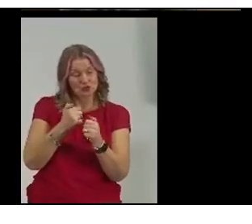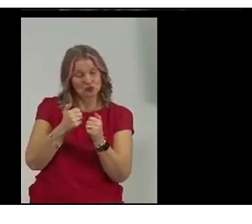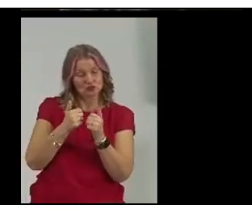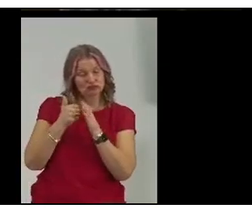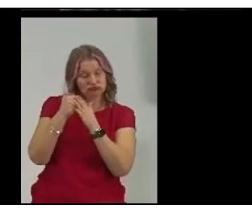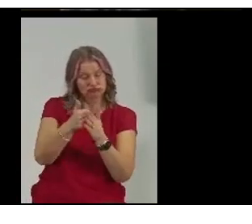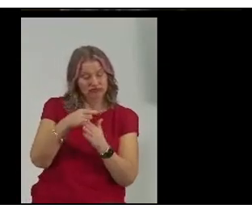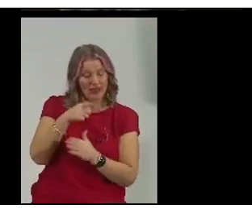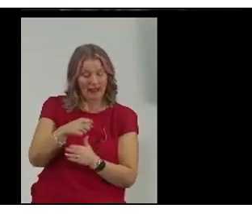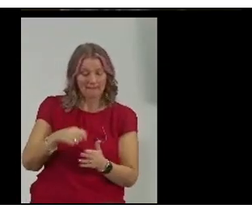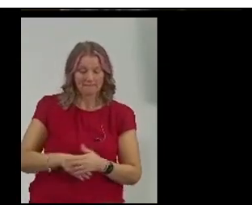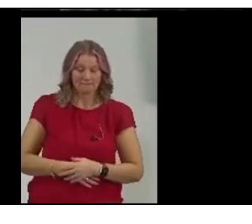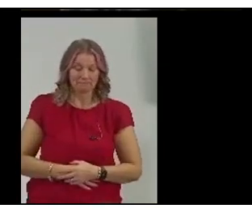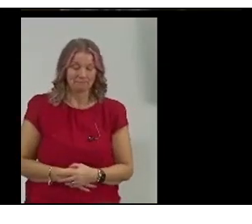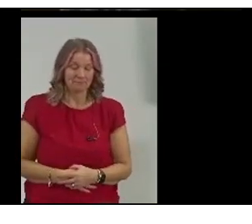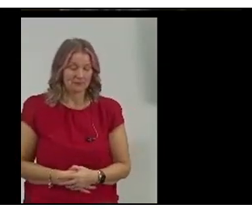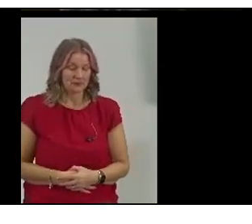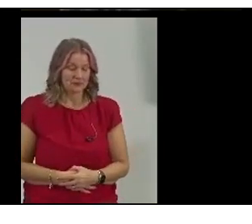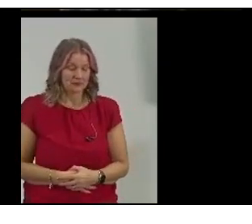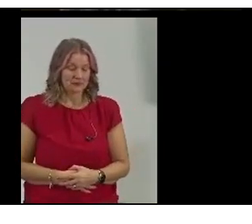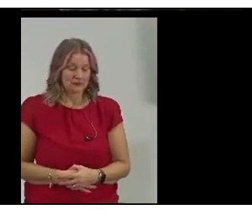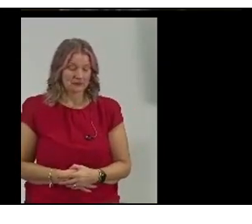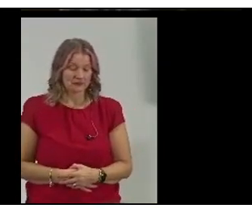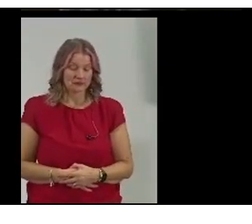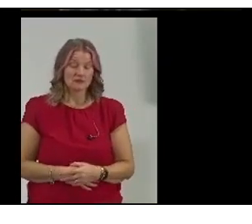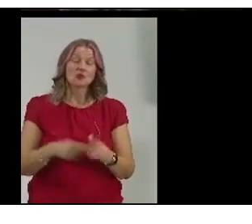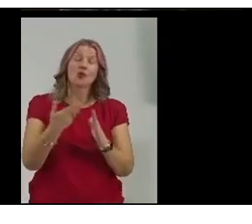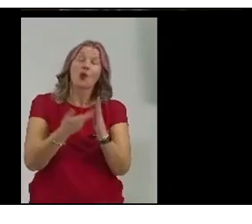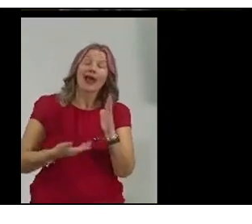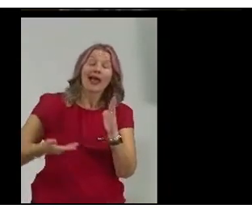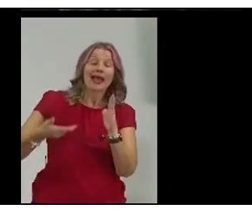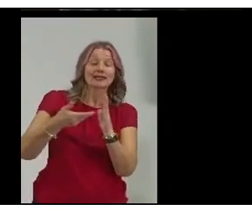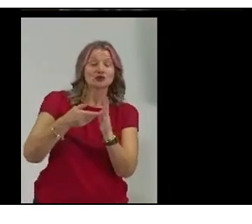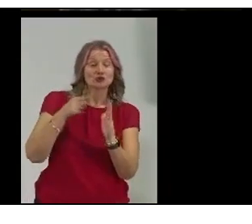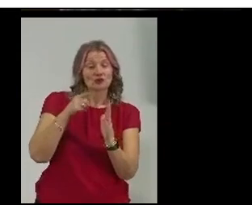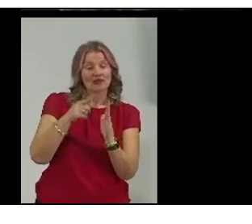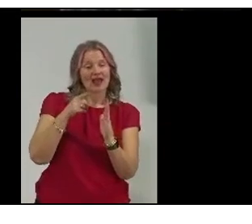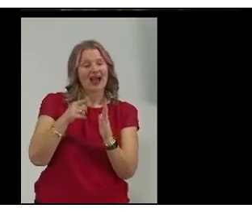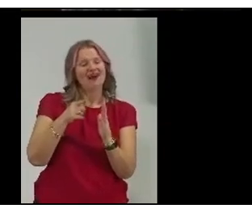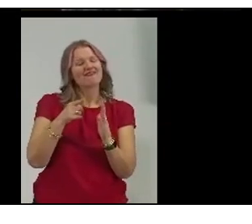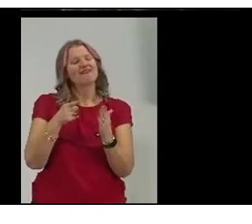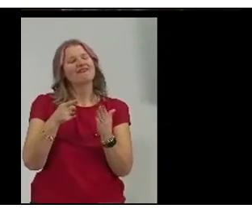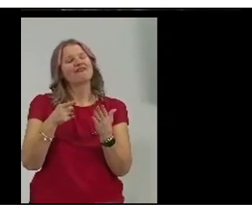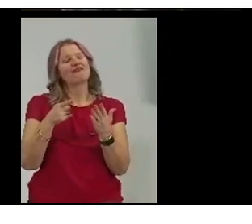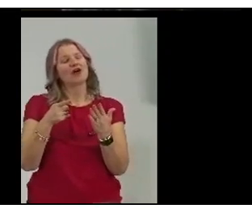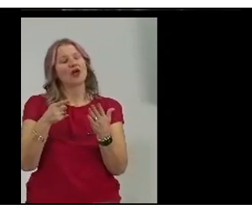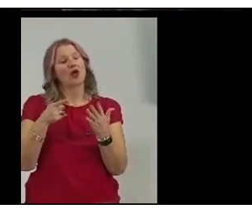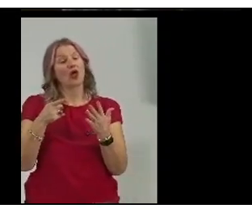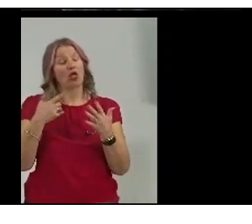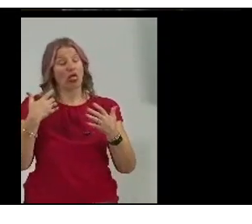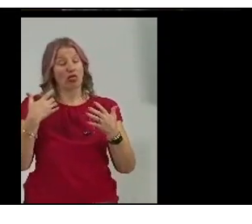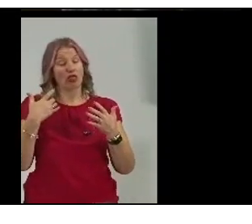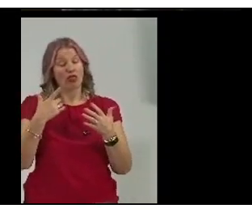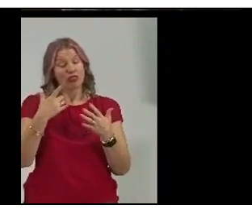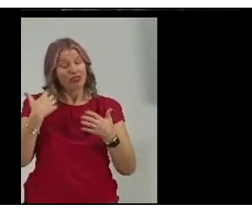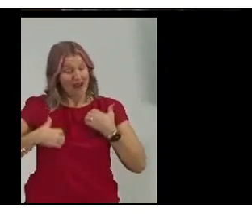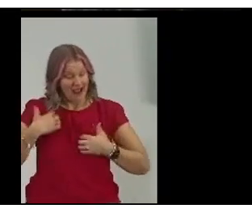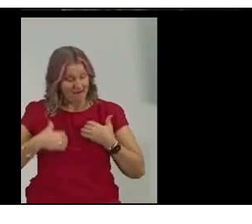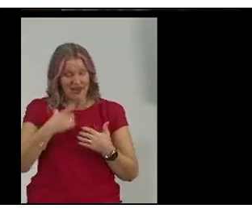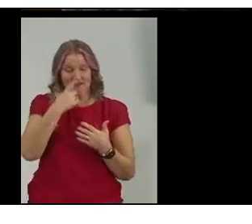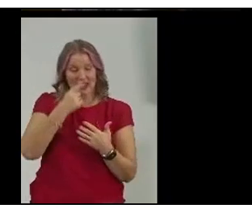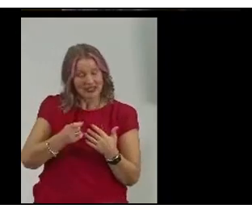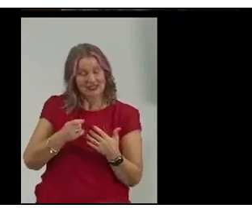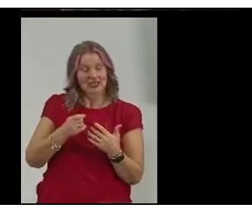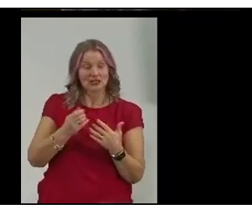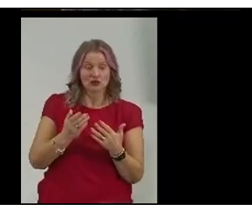are deeply passionate about and working on it. In addition to that, we have a thriving ability employee resource group that continues to work with